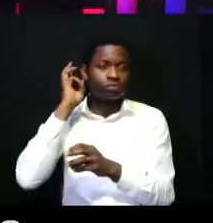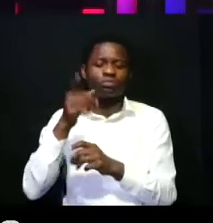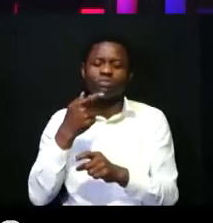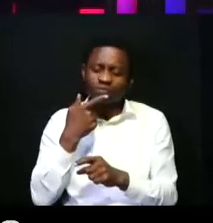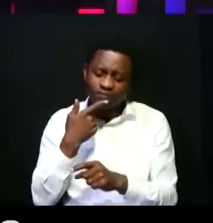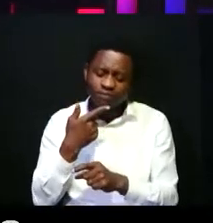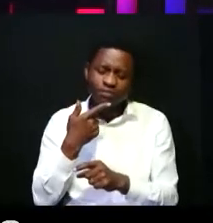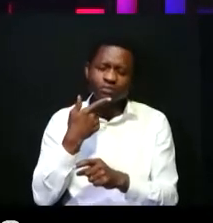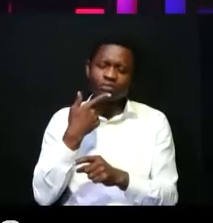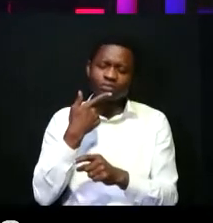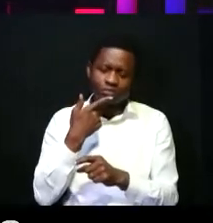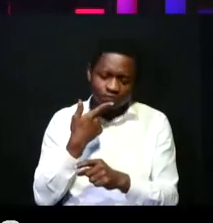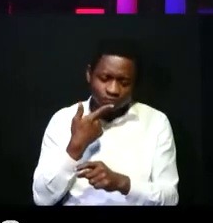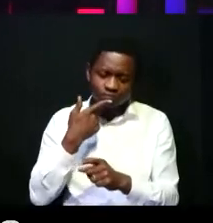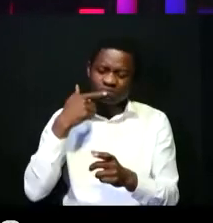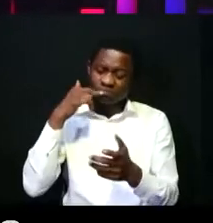amenina